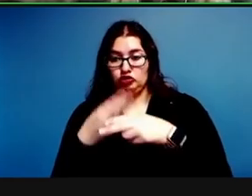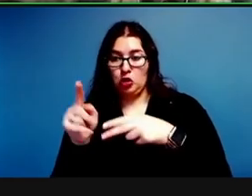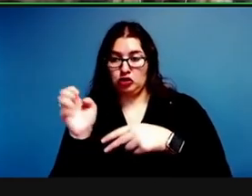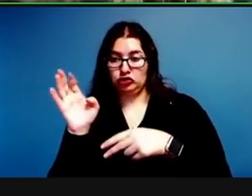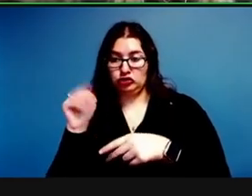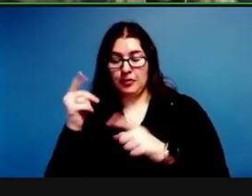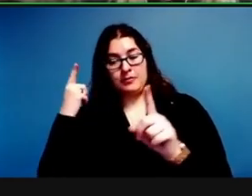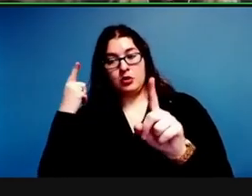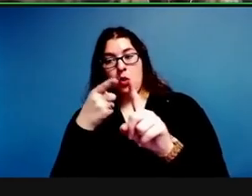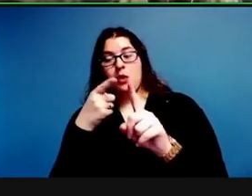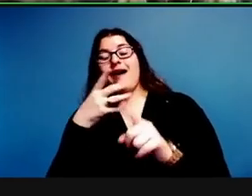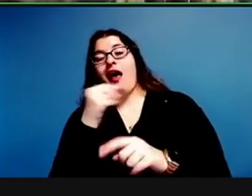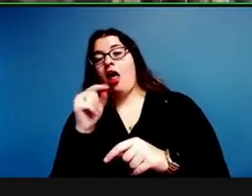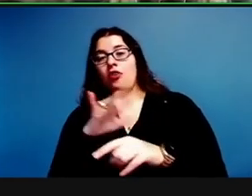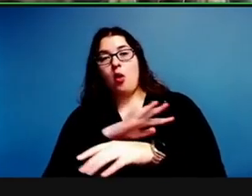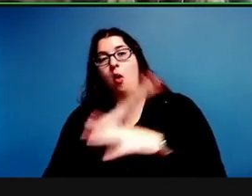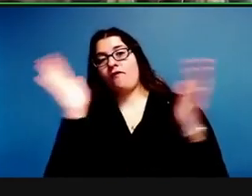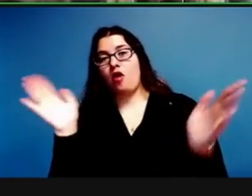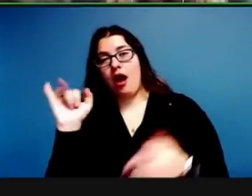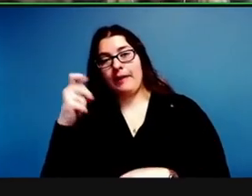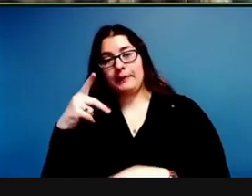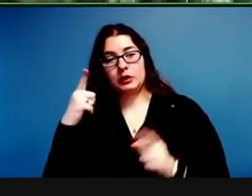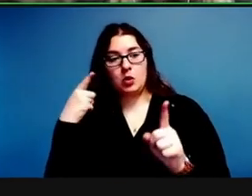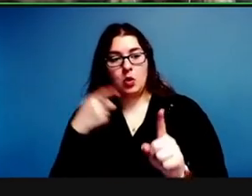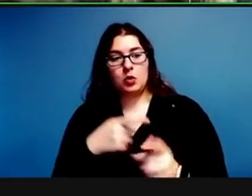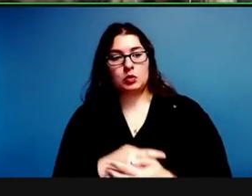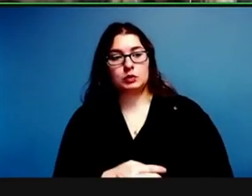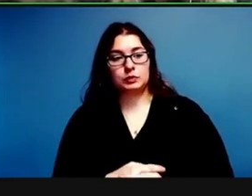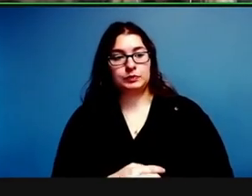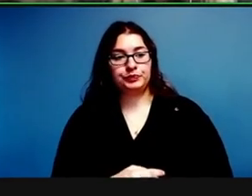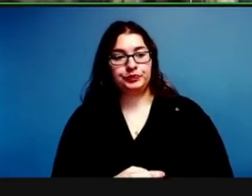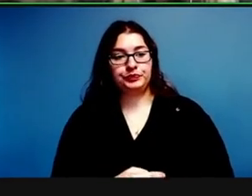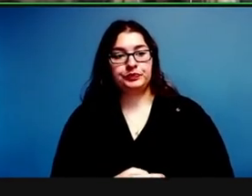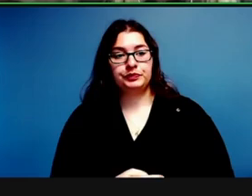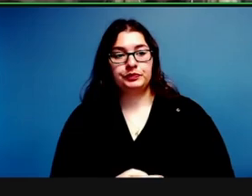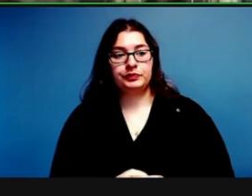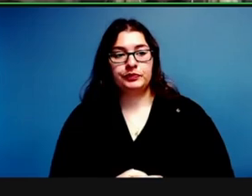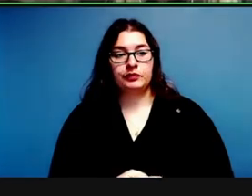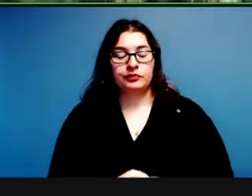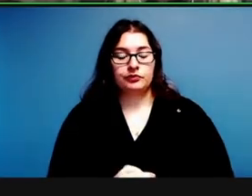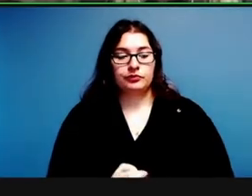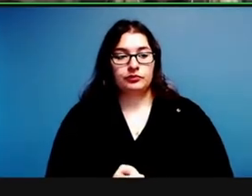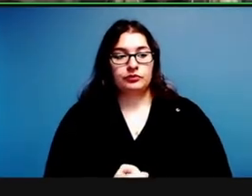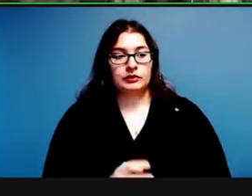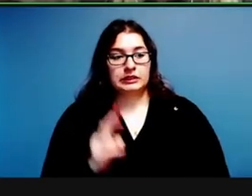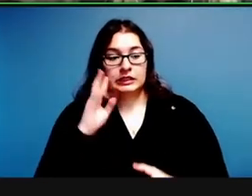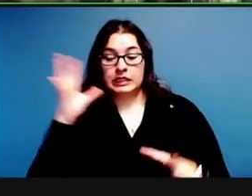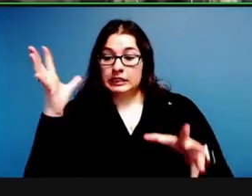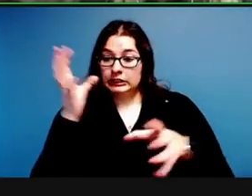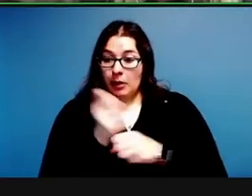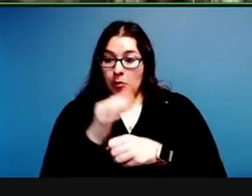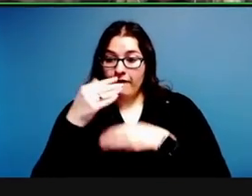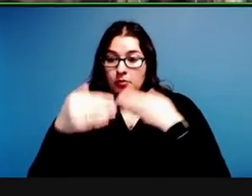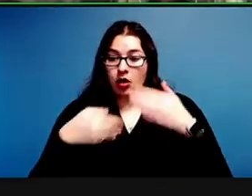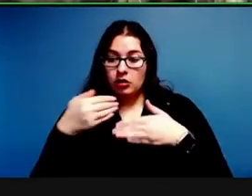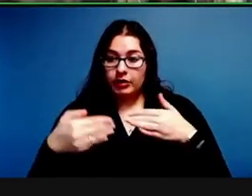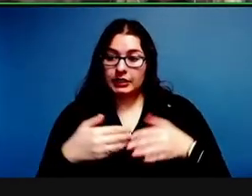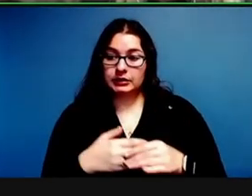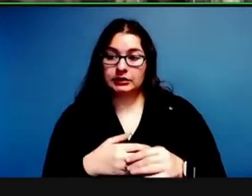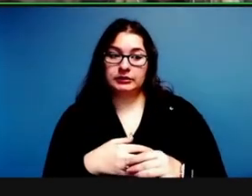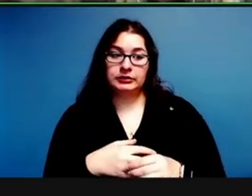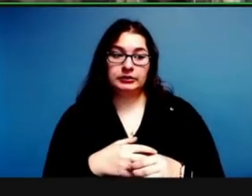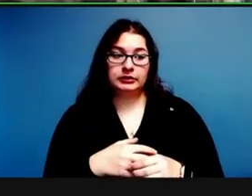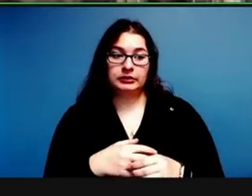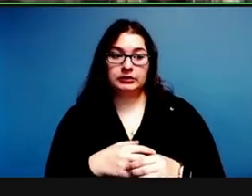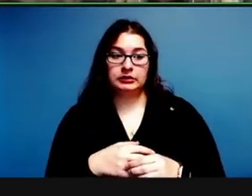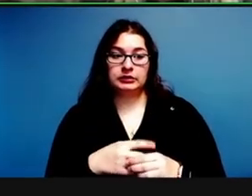as well as their overall IEP goal. So you'll see the summary of progress.